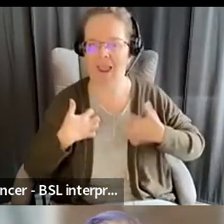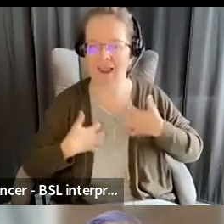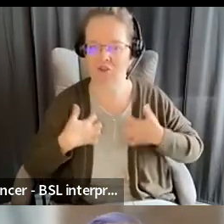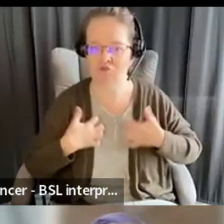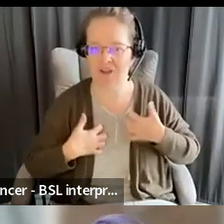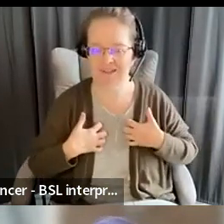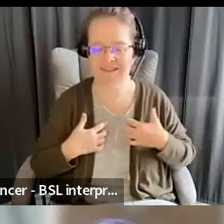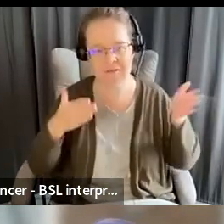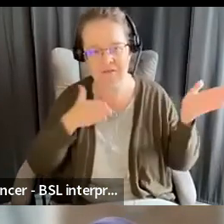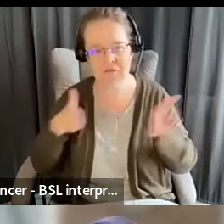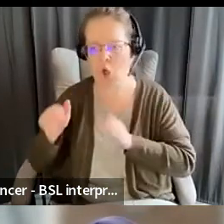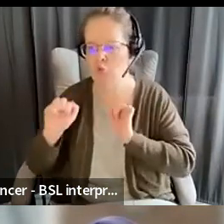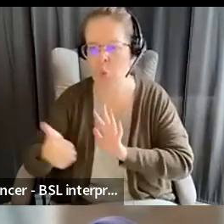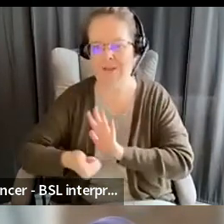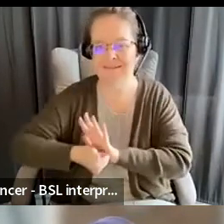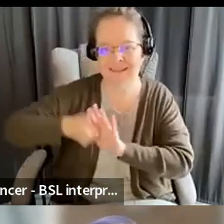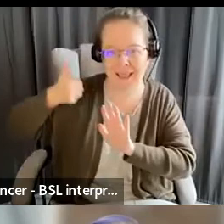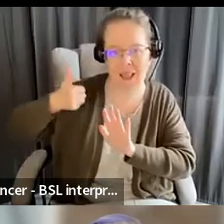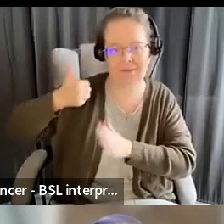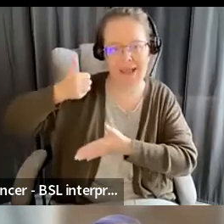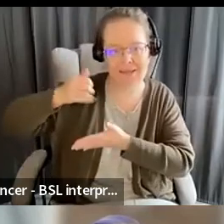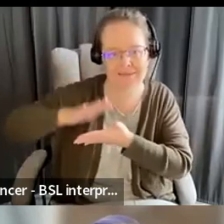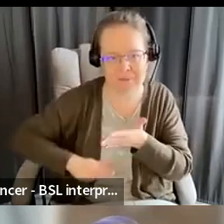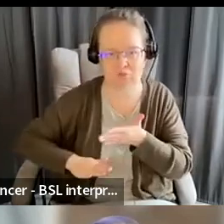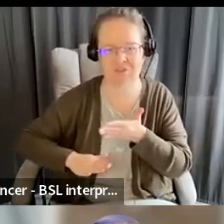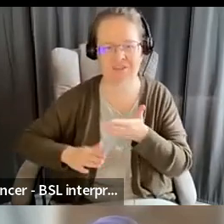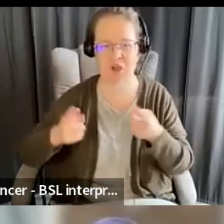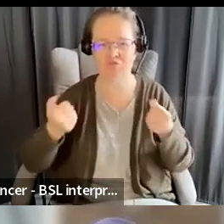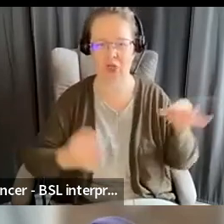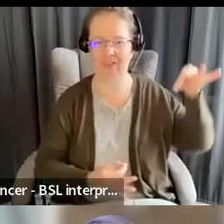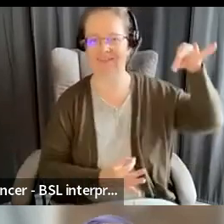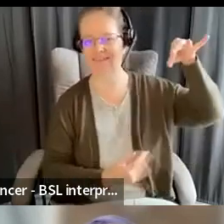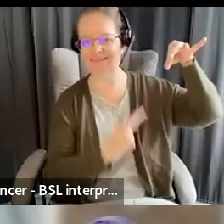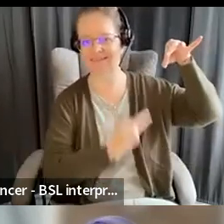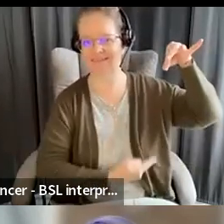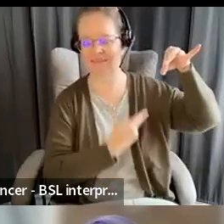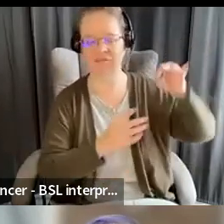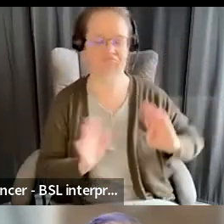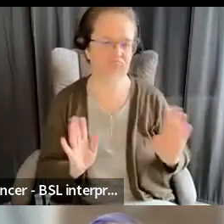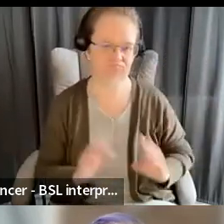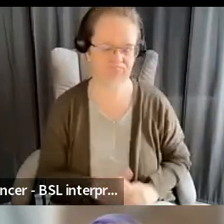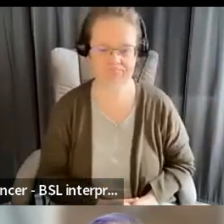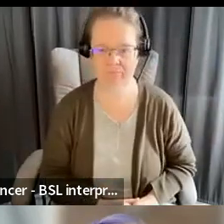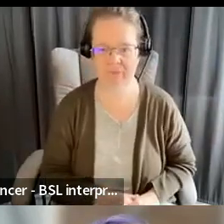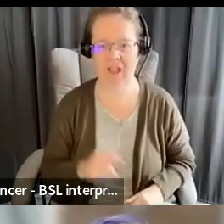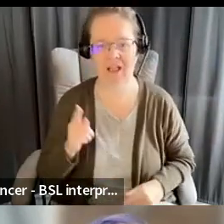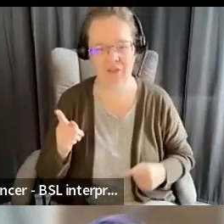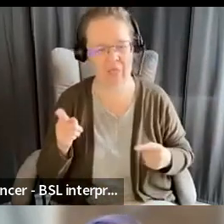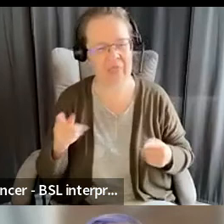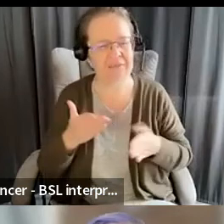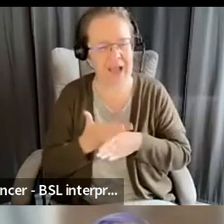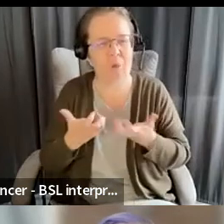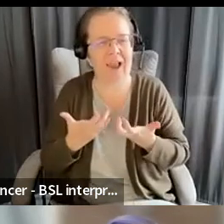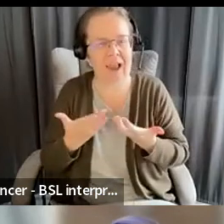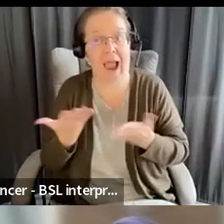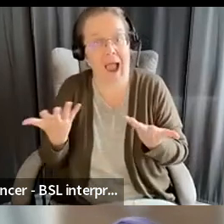said, more in the skills rather than kind of the education or anything like that. So that's how it kind of worked